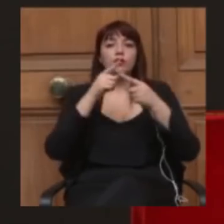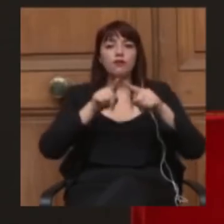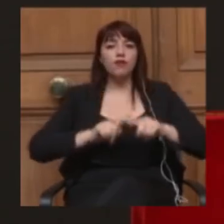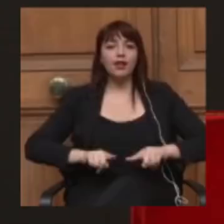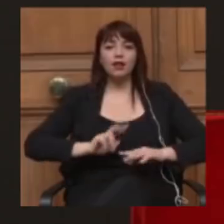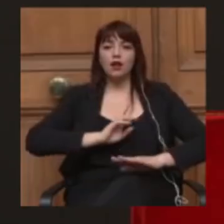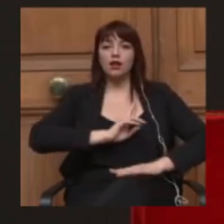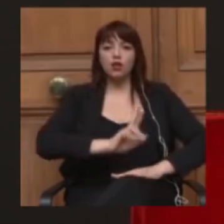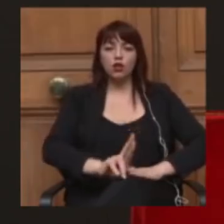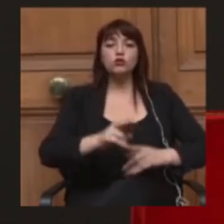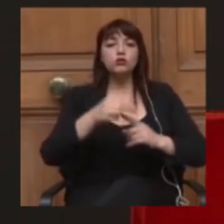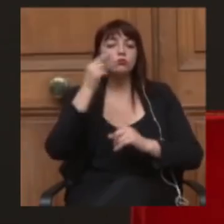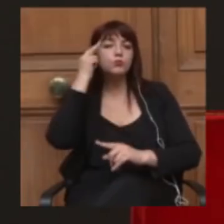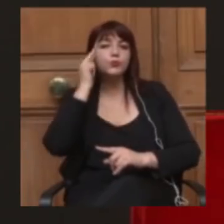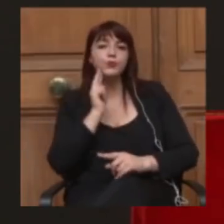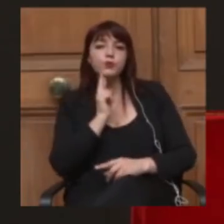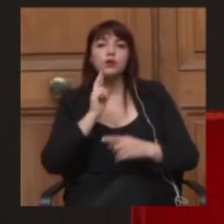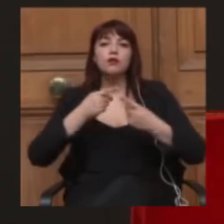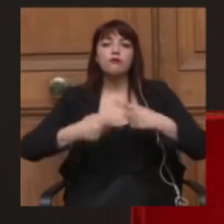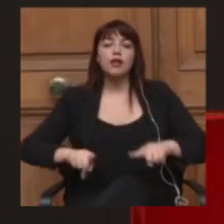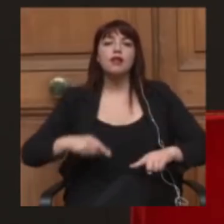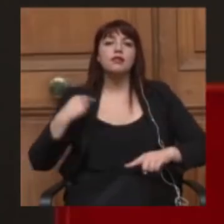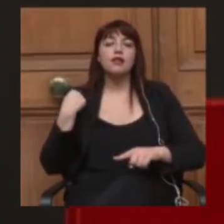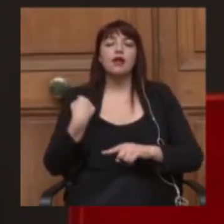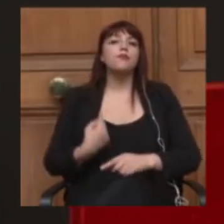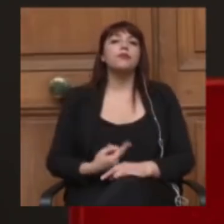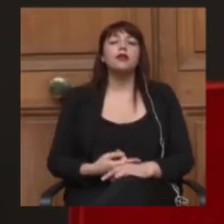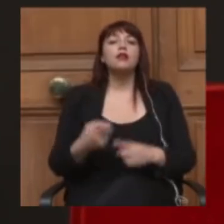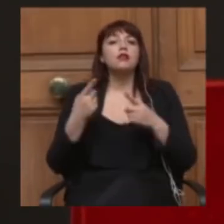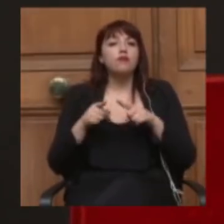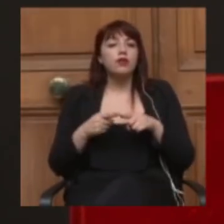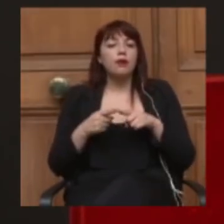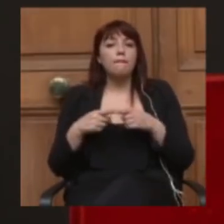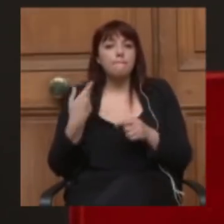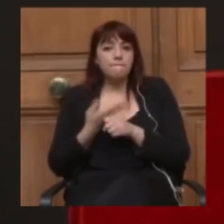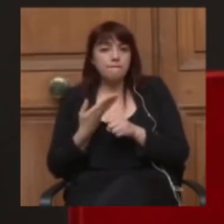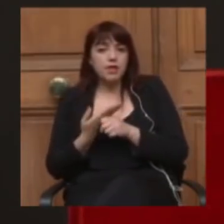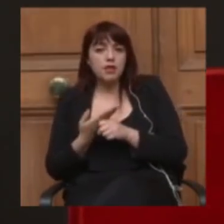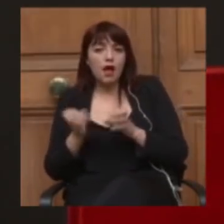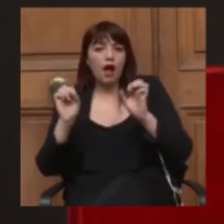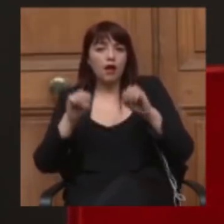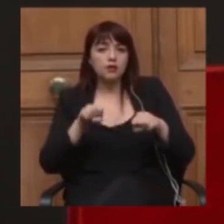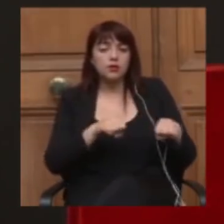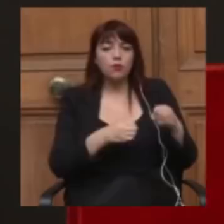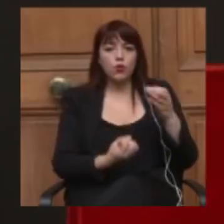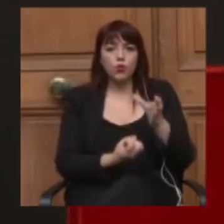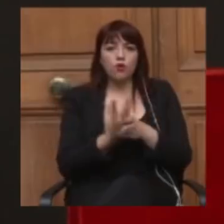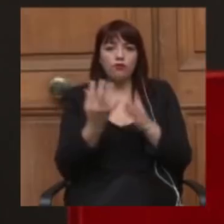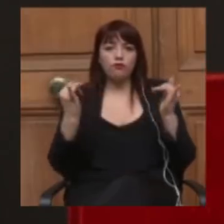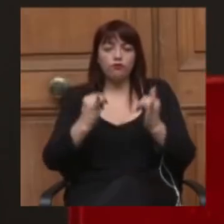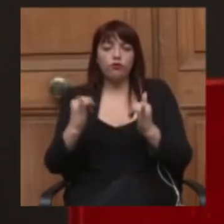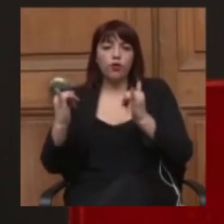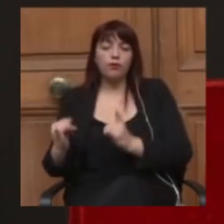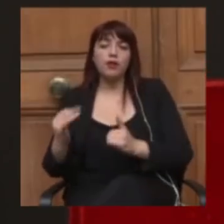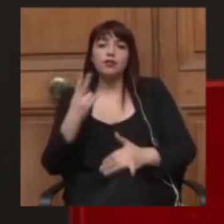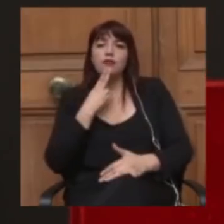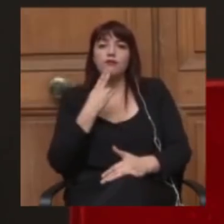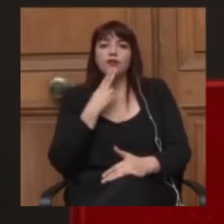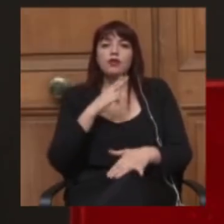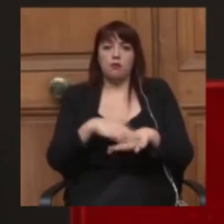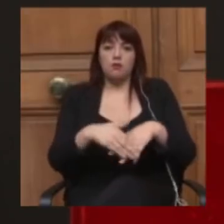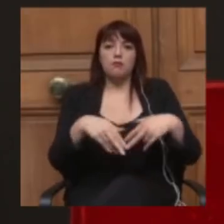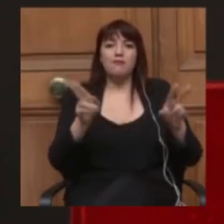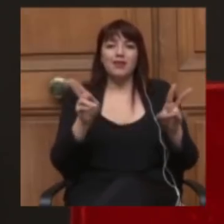sexual diversity compels us to accept new social arrangements that allow people to live